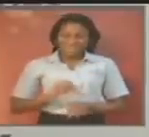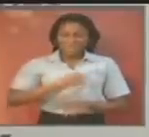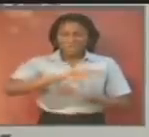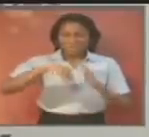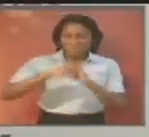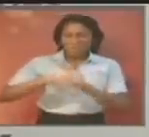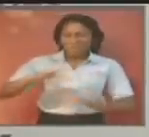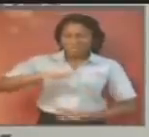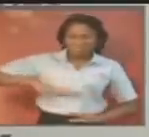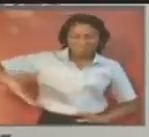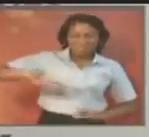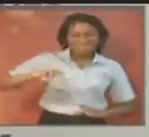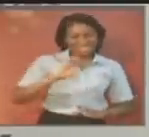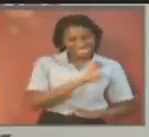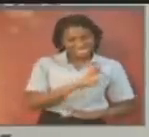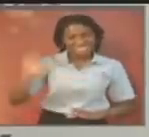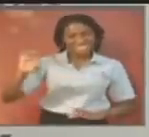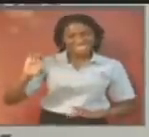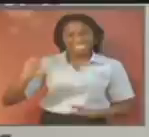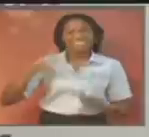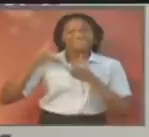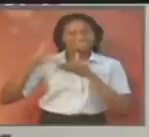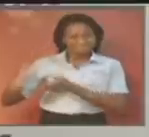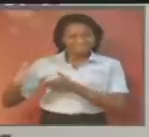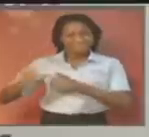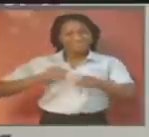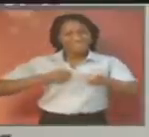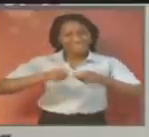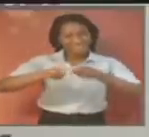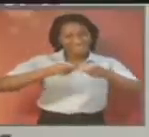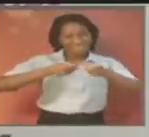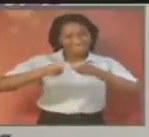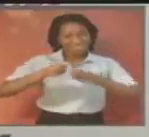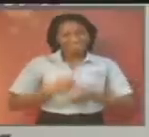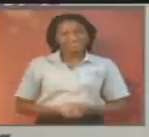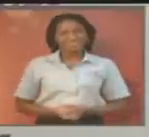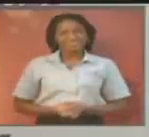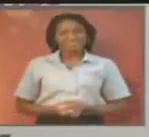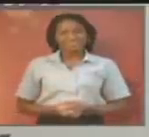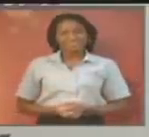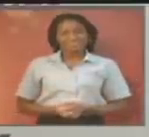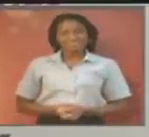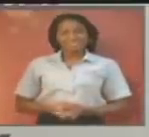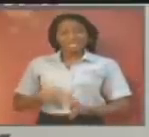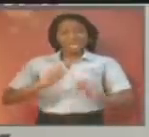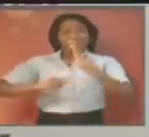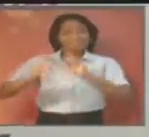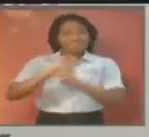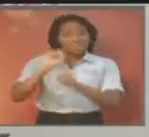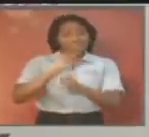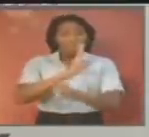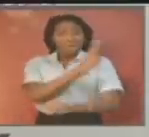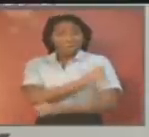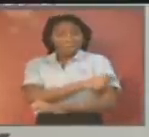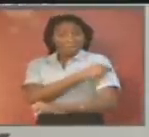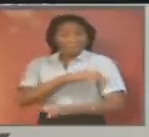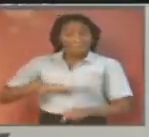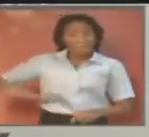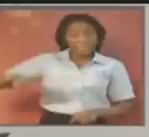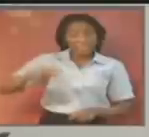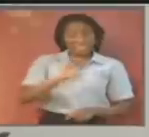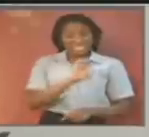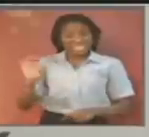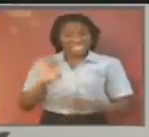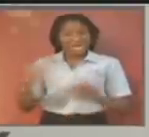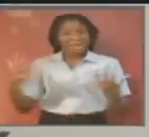defined areas. Normal population of the ERHA is 130,000. However, in less